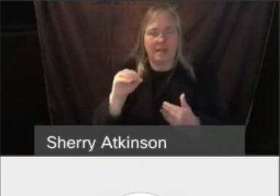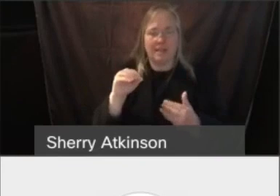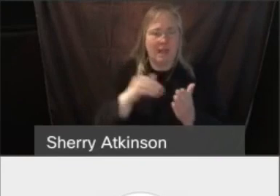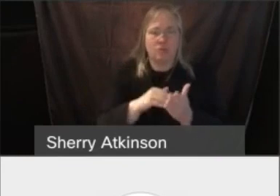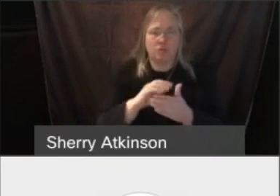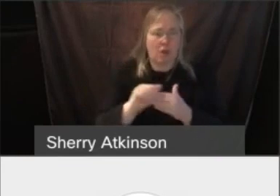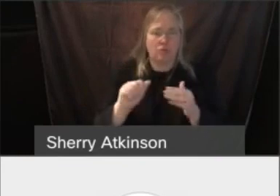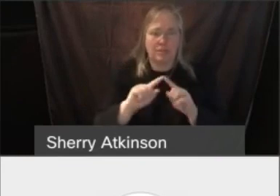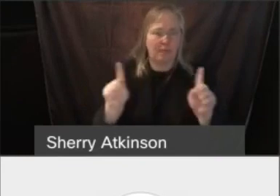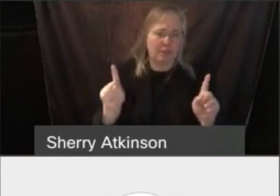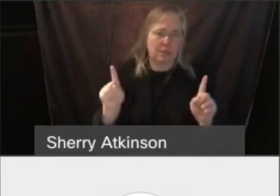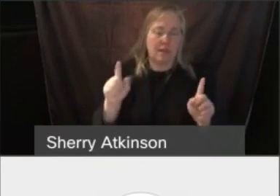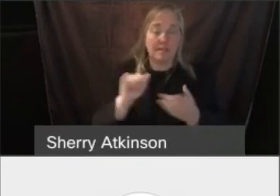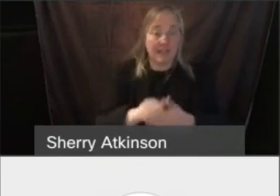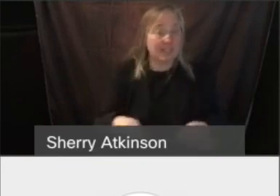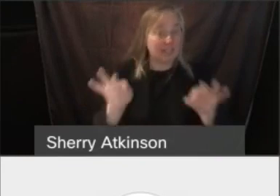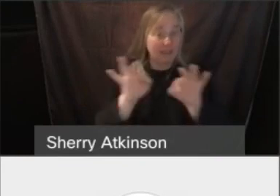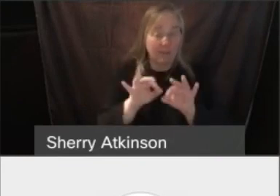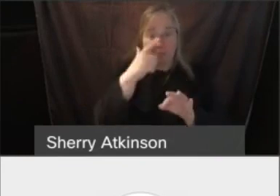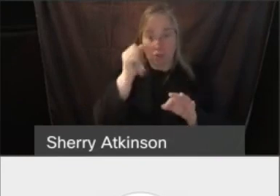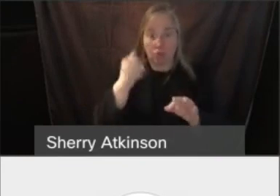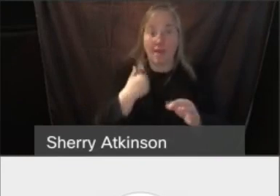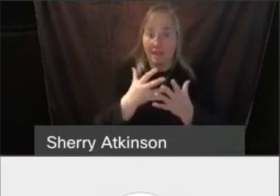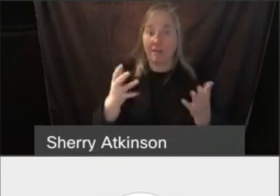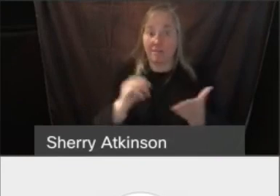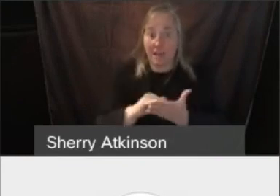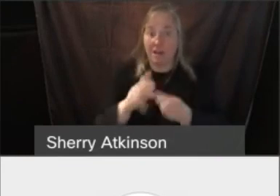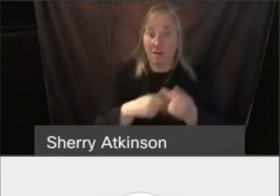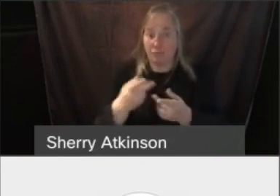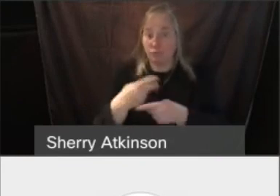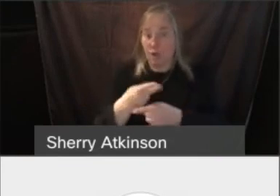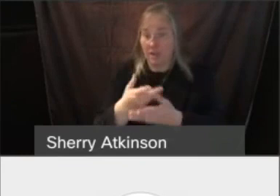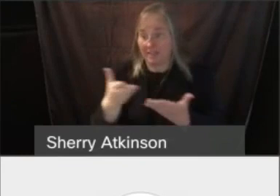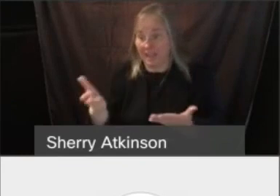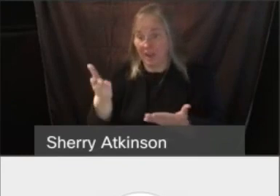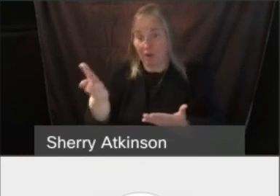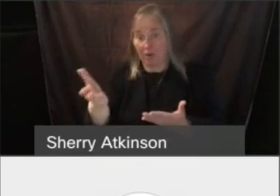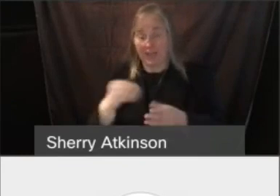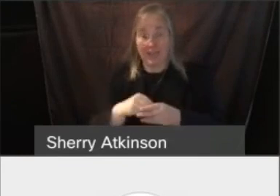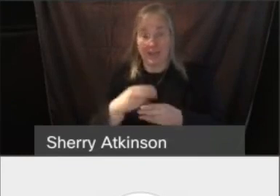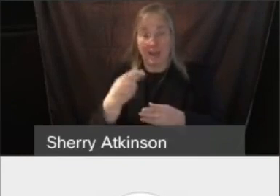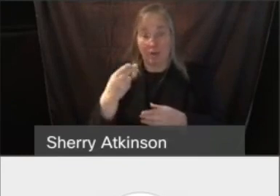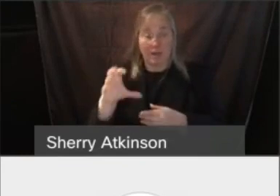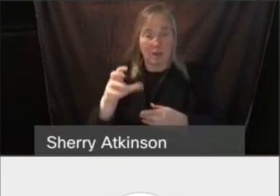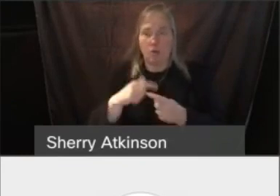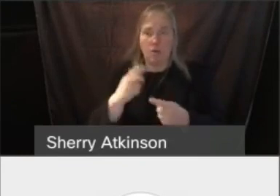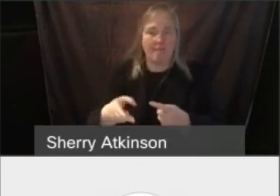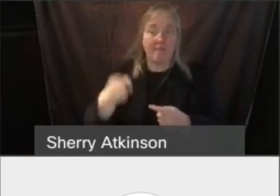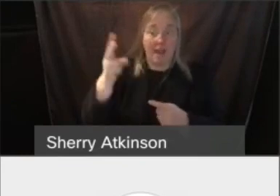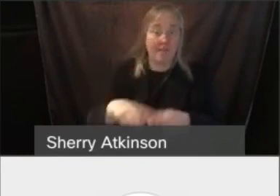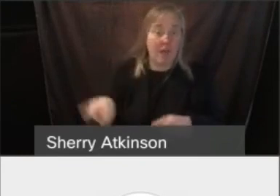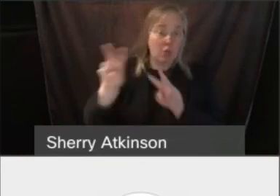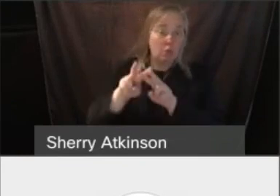significant, because you've got a lot of that kind of product in Howard County. So when you have those high values, it's driving